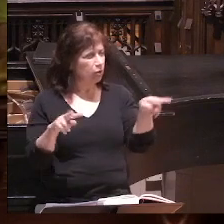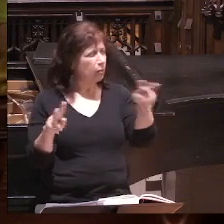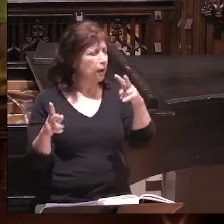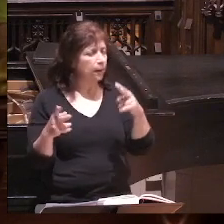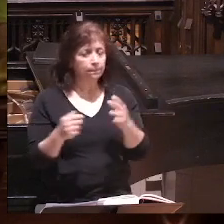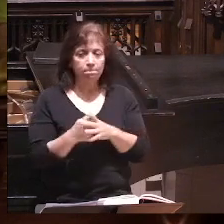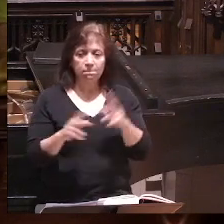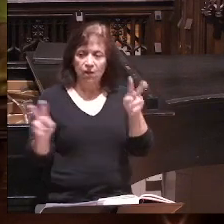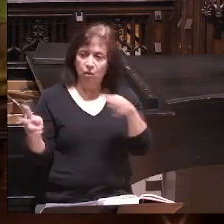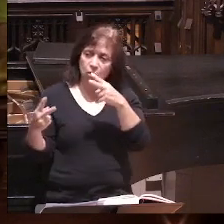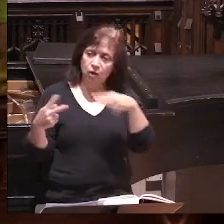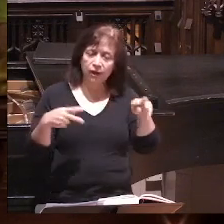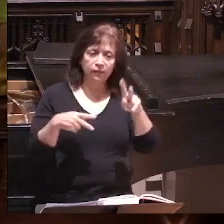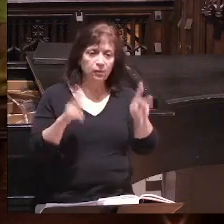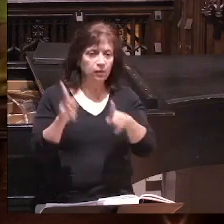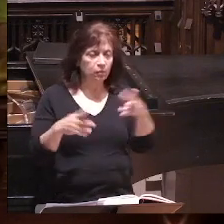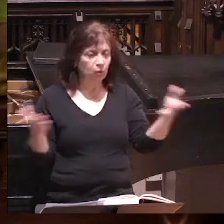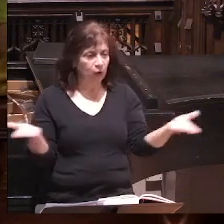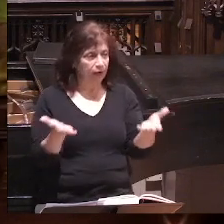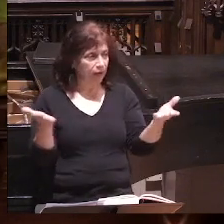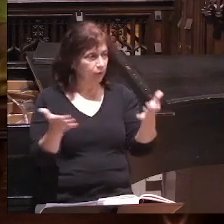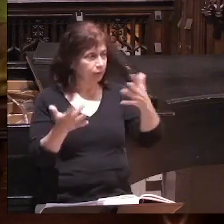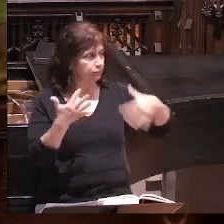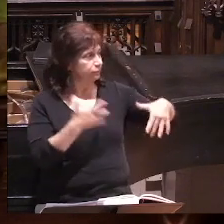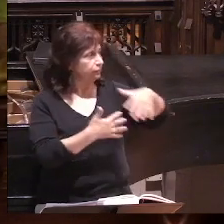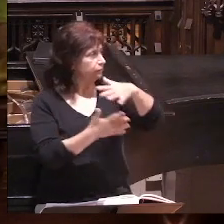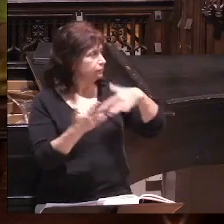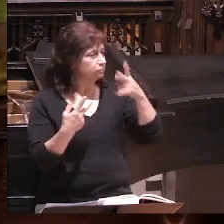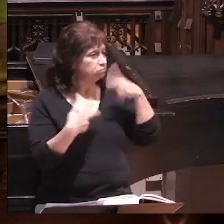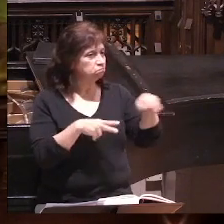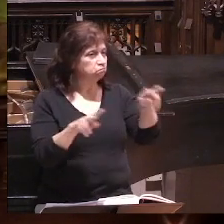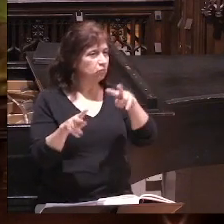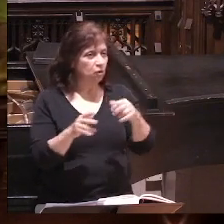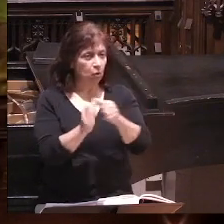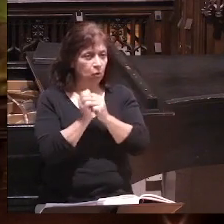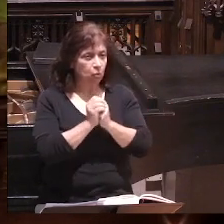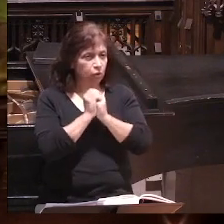Look around at the people you are worshiping with.